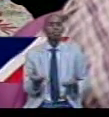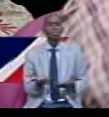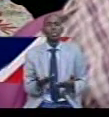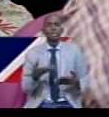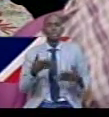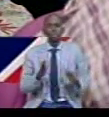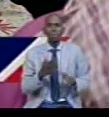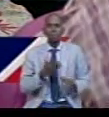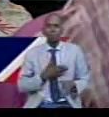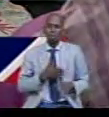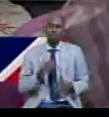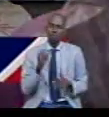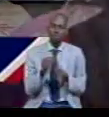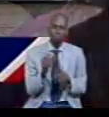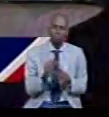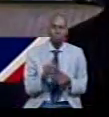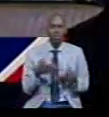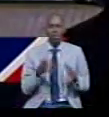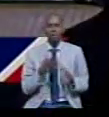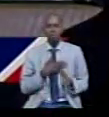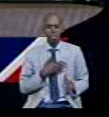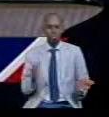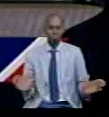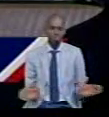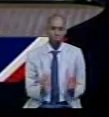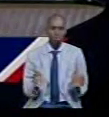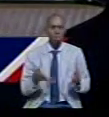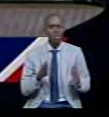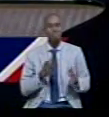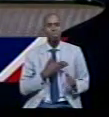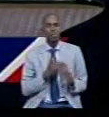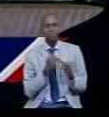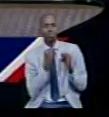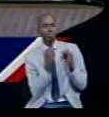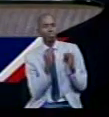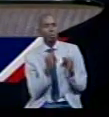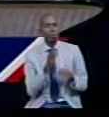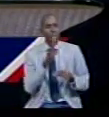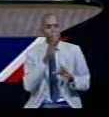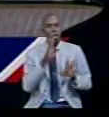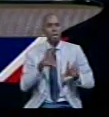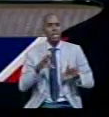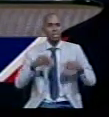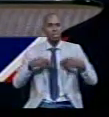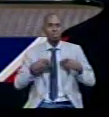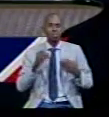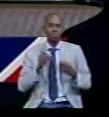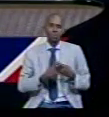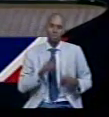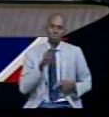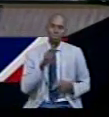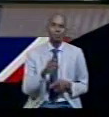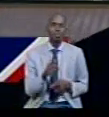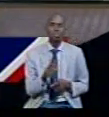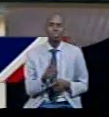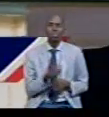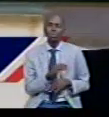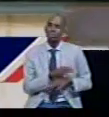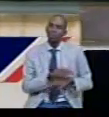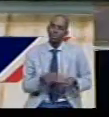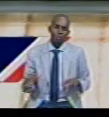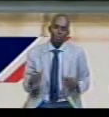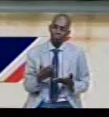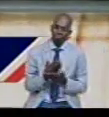my exhortation, let my instruction be acceptable unto thee. Don't ship this